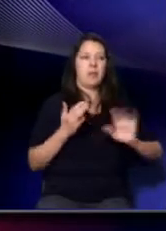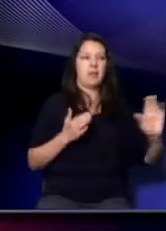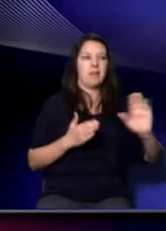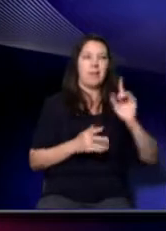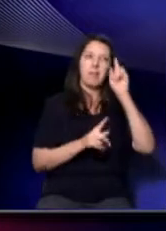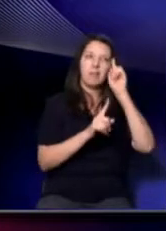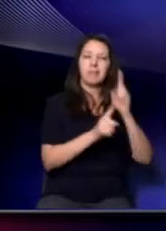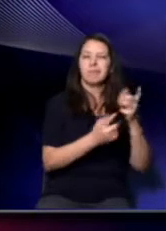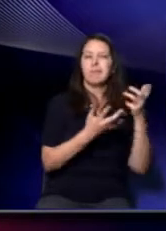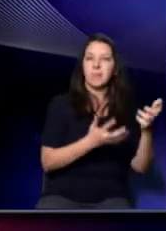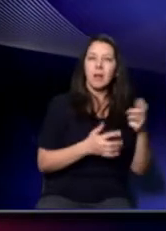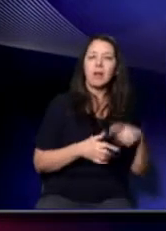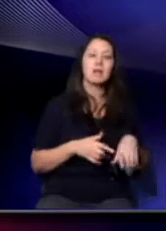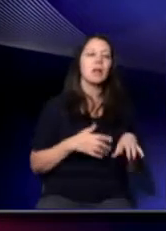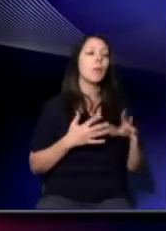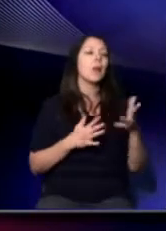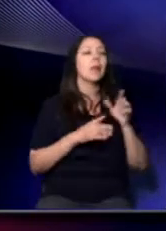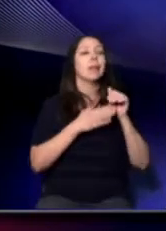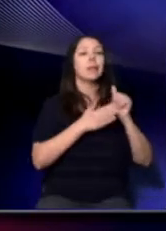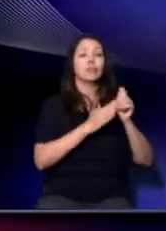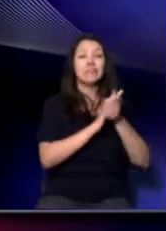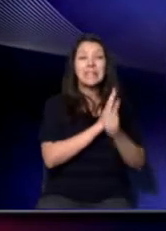we need to be looking for.